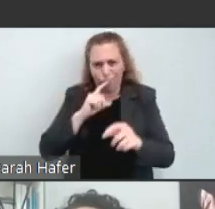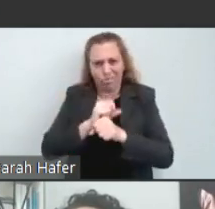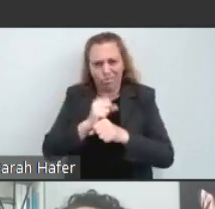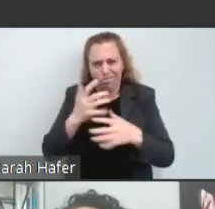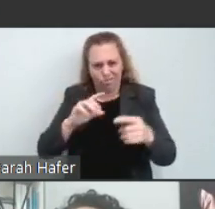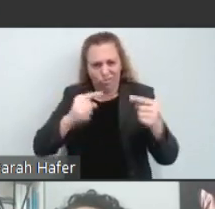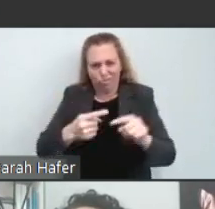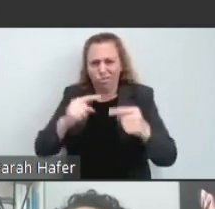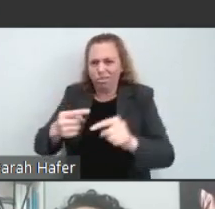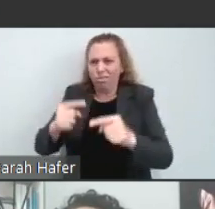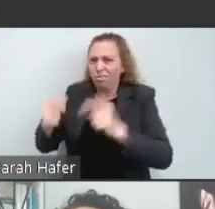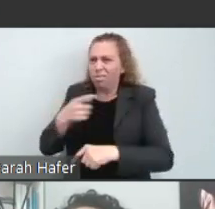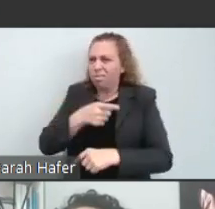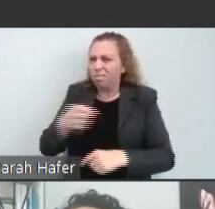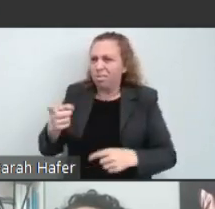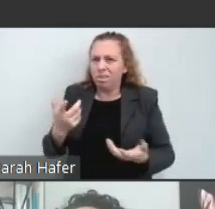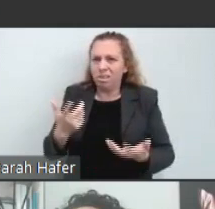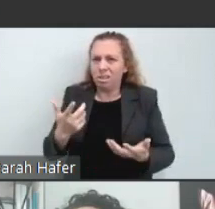reopen and recover safely.